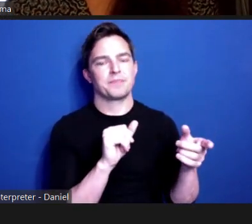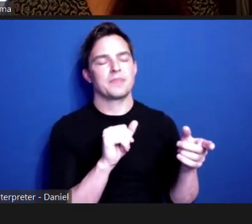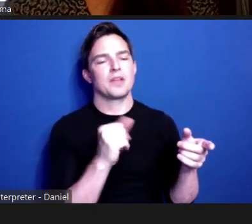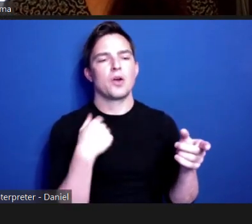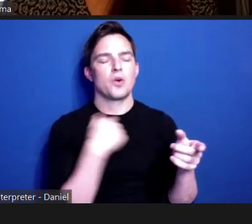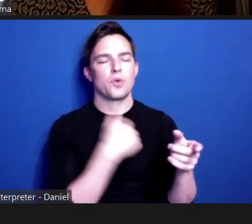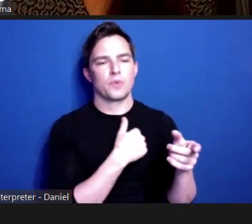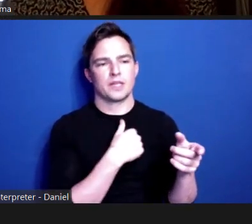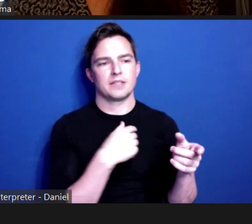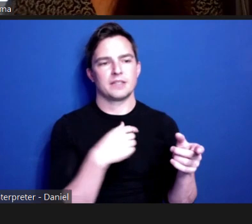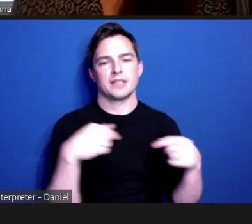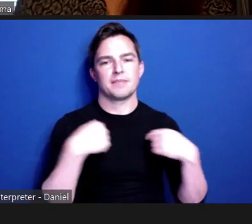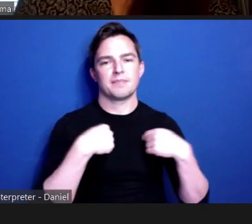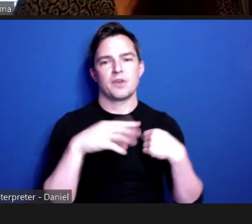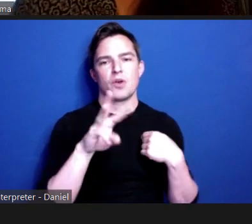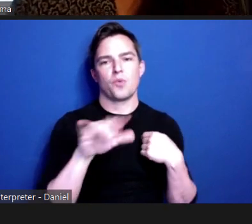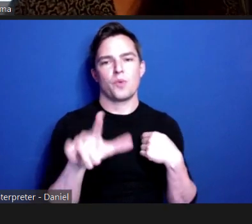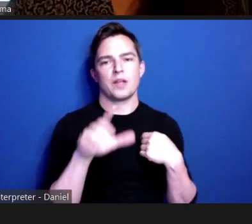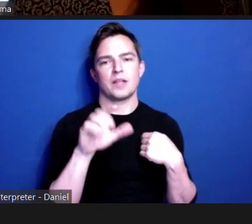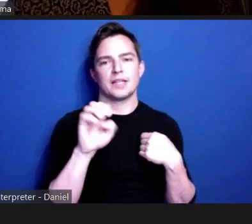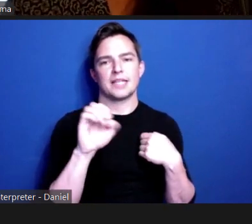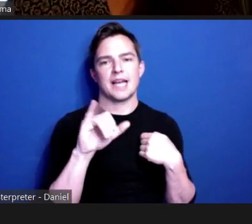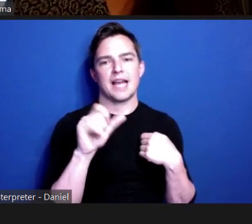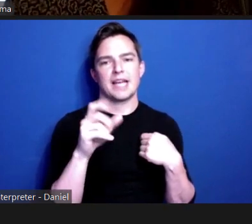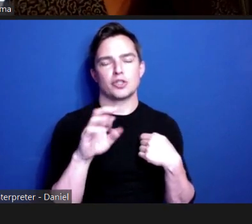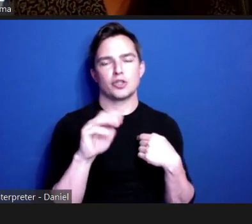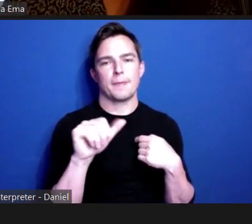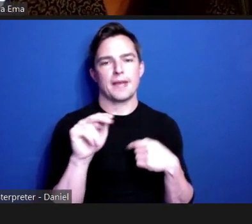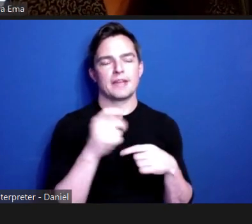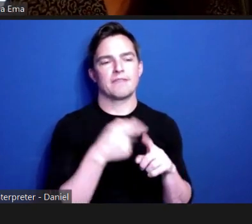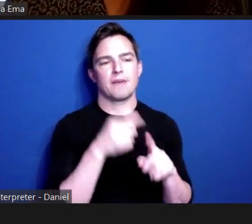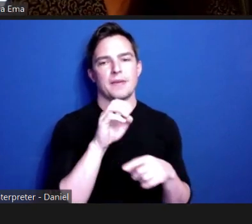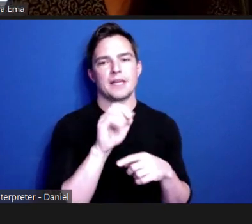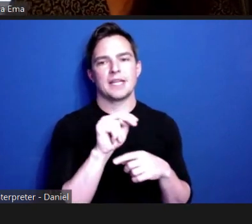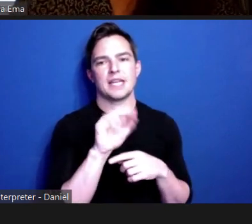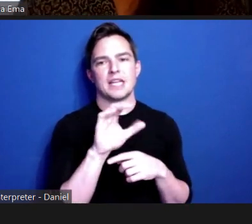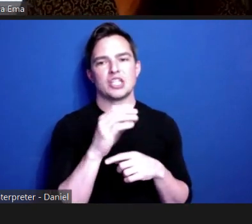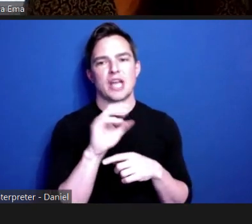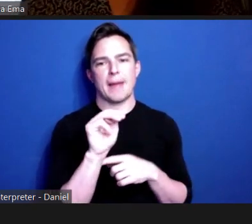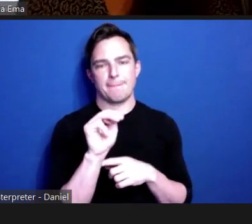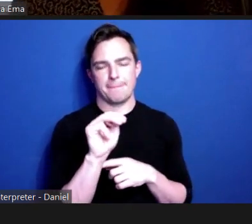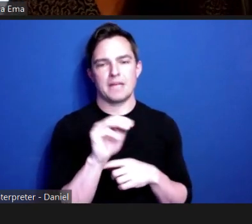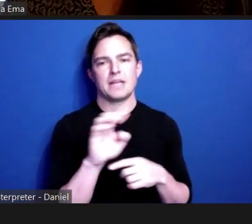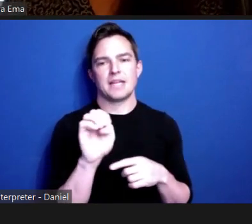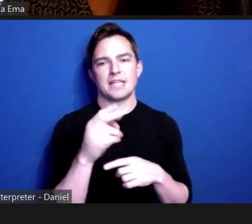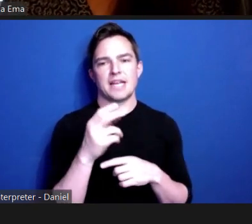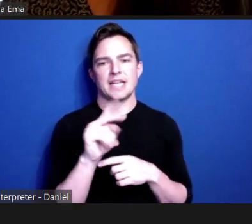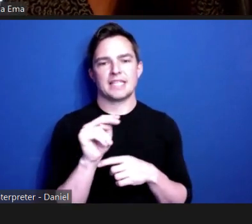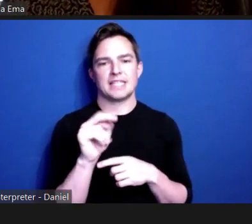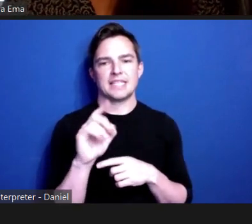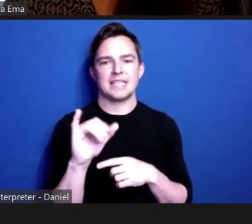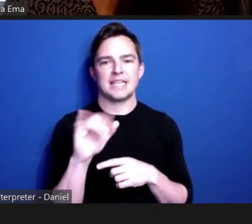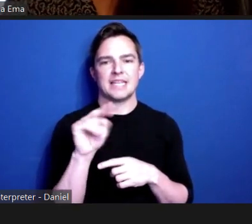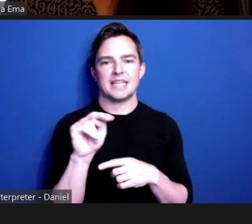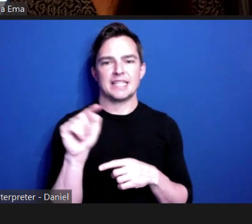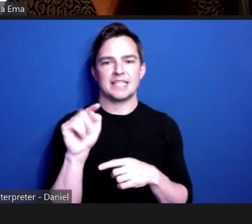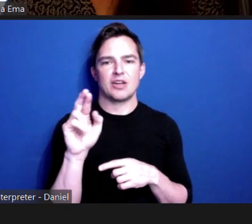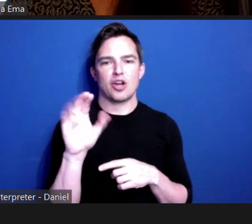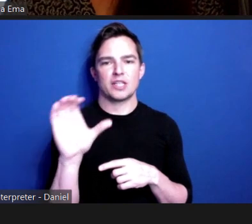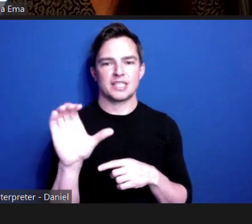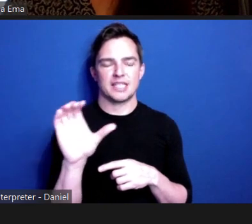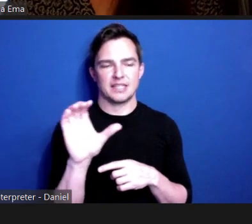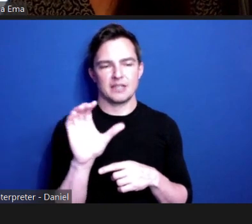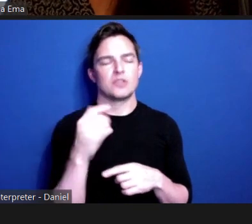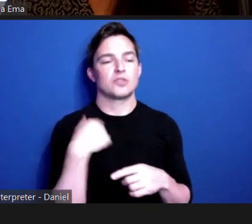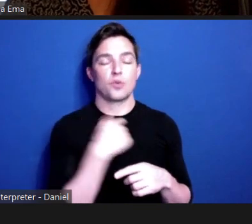And this is Will Iserman again from NCHAM and the EHDI NTRC. So we